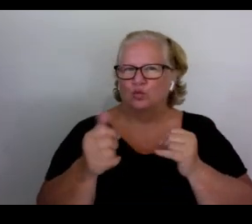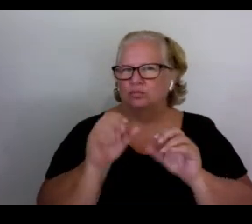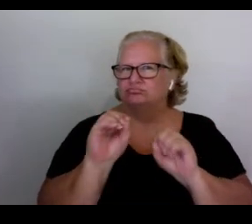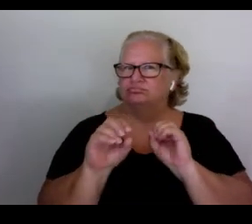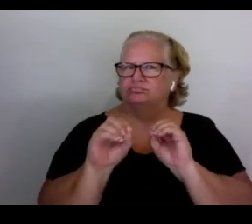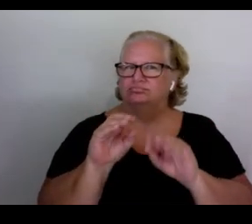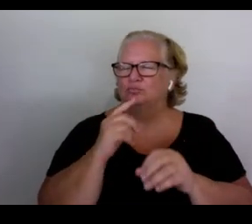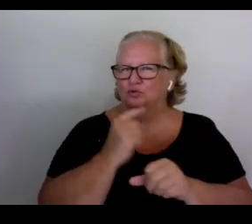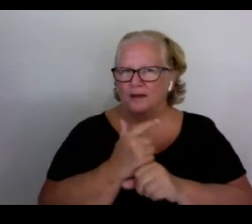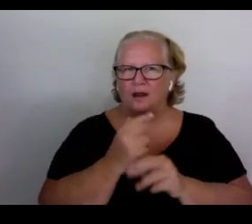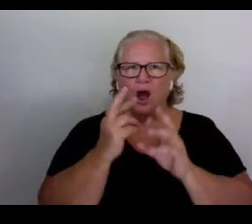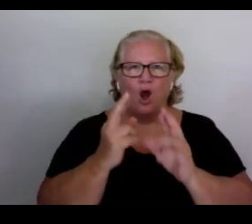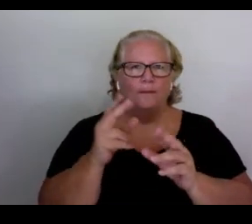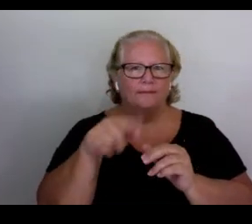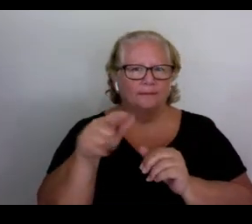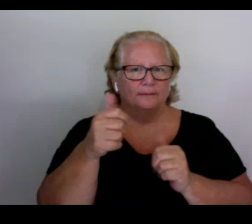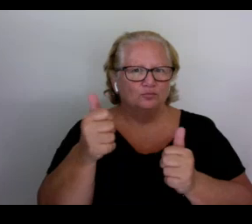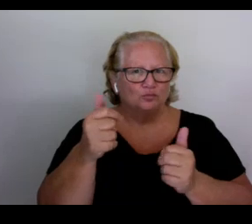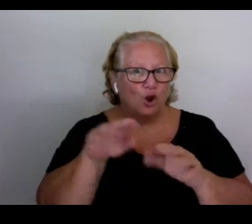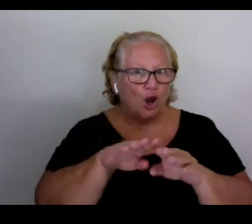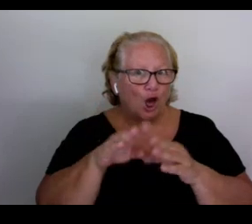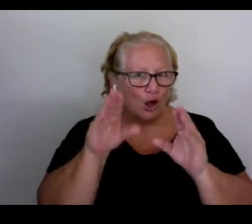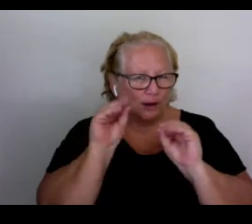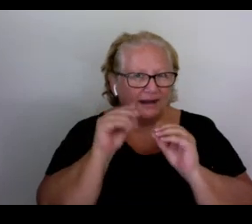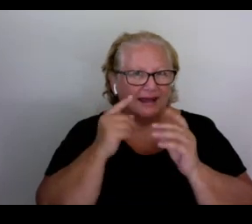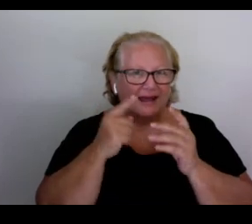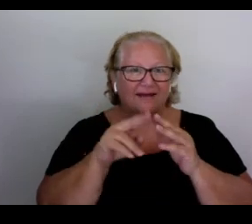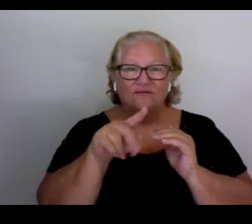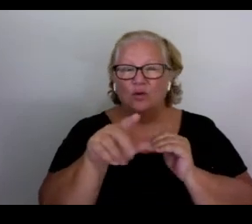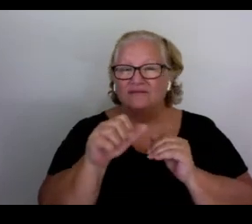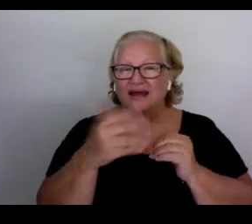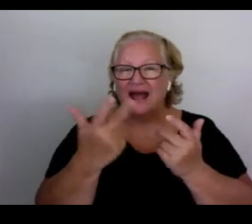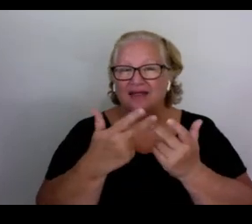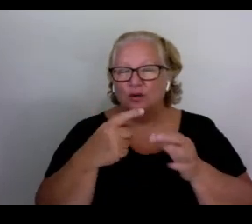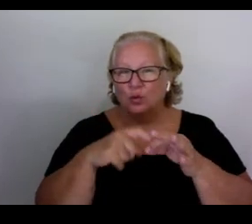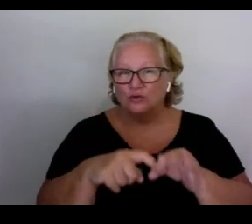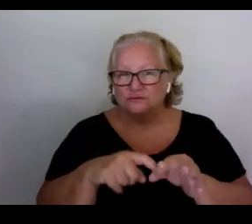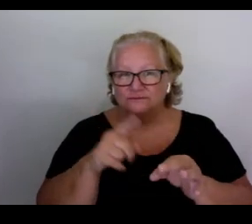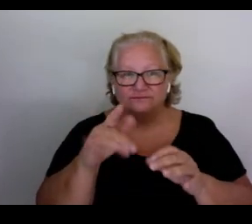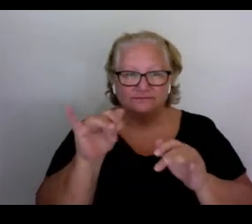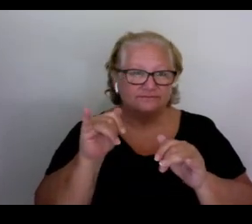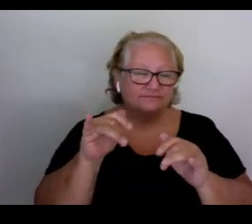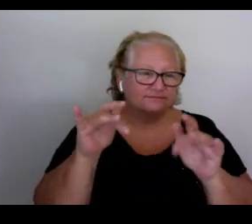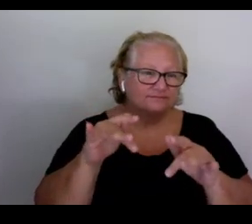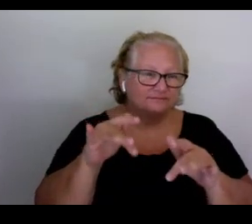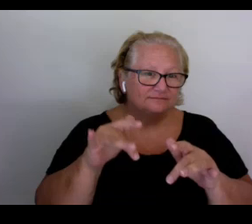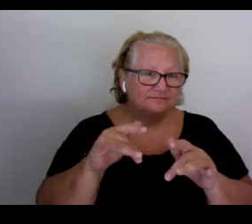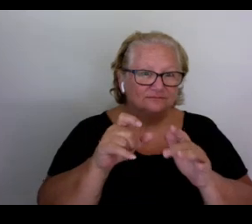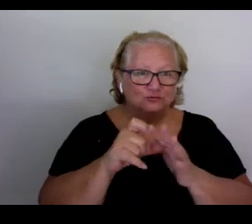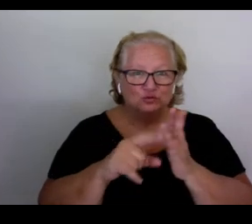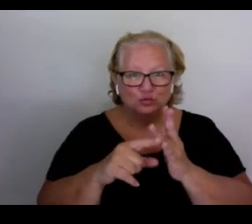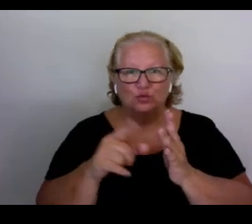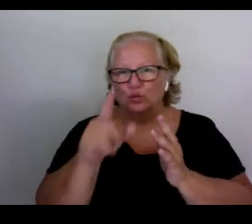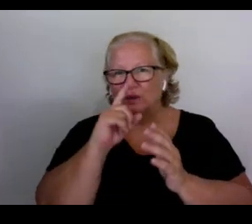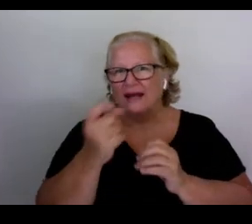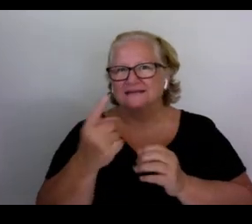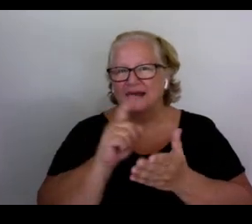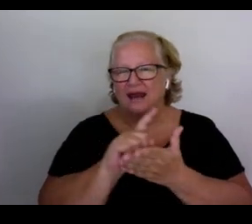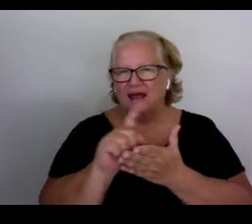had some great takeaways. And if you do have any other questions that you may not have been able to type out, you can send it through to